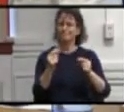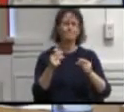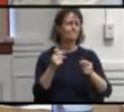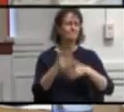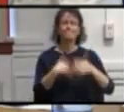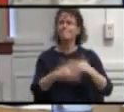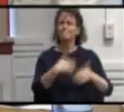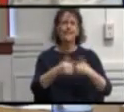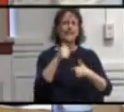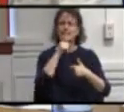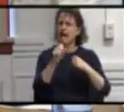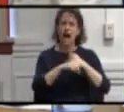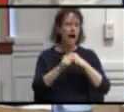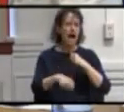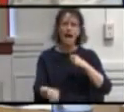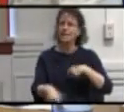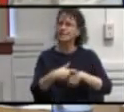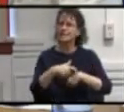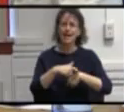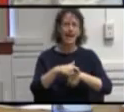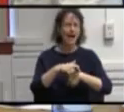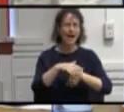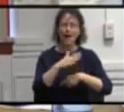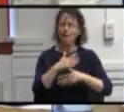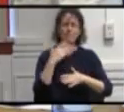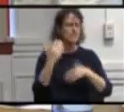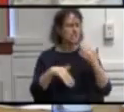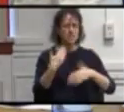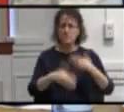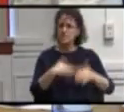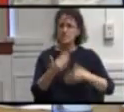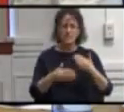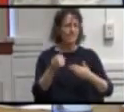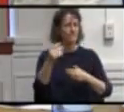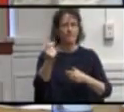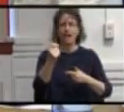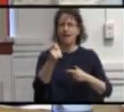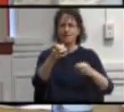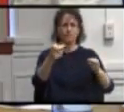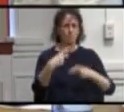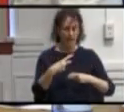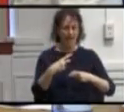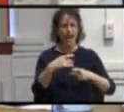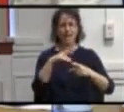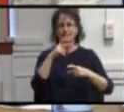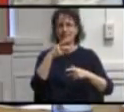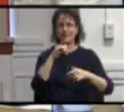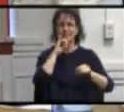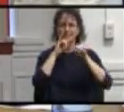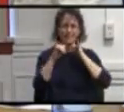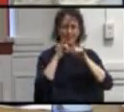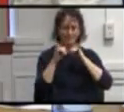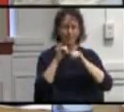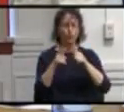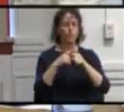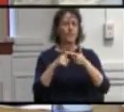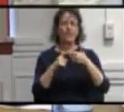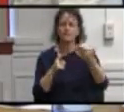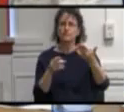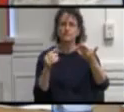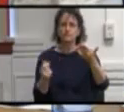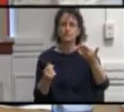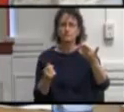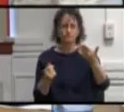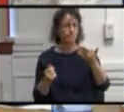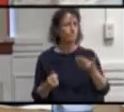through the applications, interviewing through the first round, and then bringing people back quickly in order promptly to make offers. And we